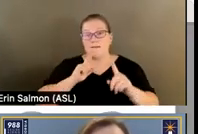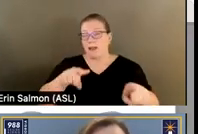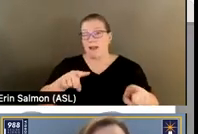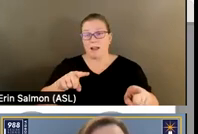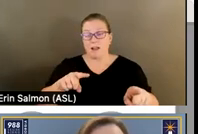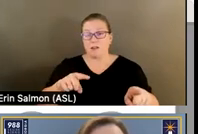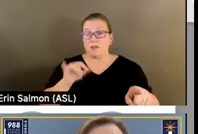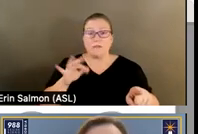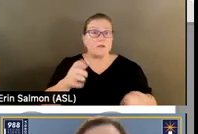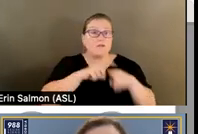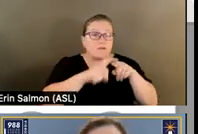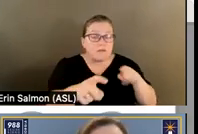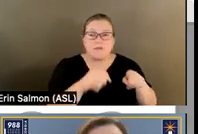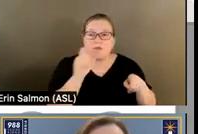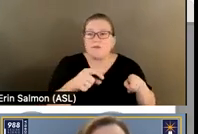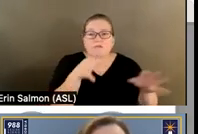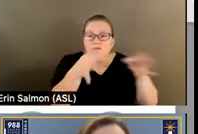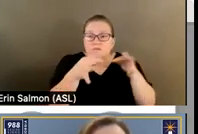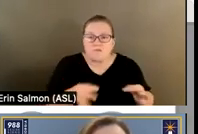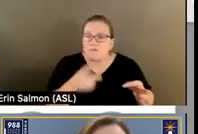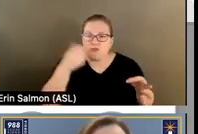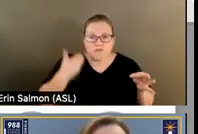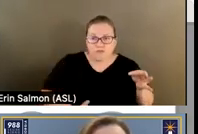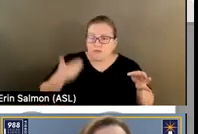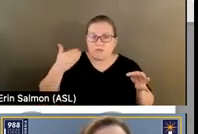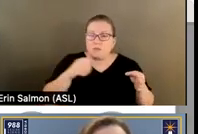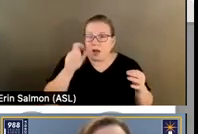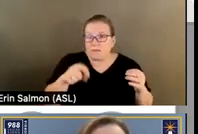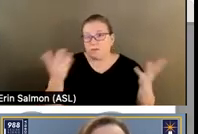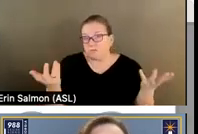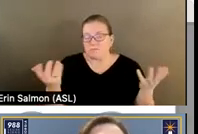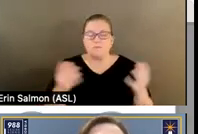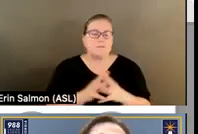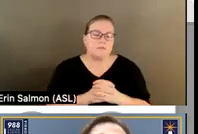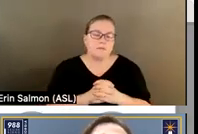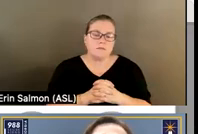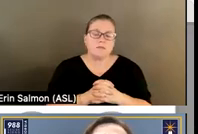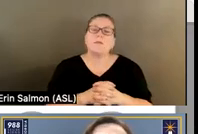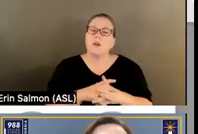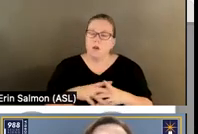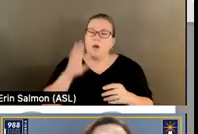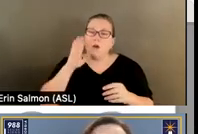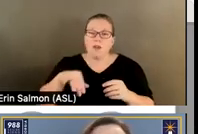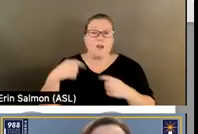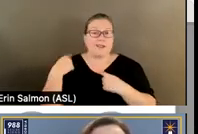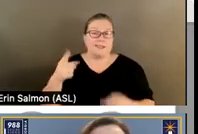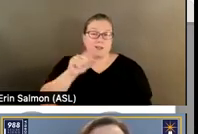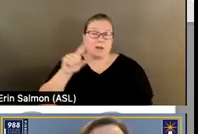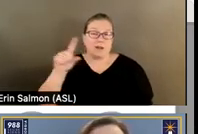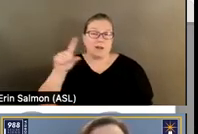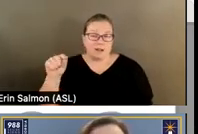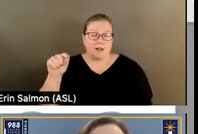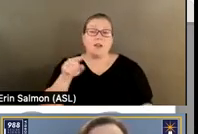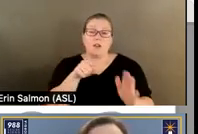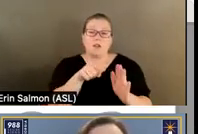answer. There's no need to answer it if you don't want to. We do know that since 2020, suicide attempts and deaths